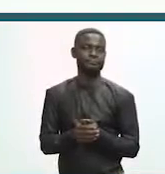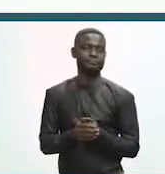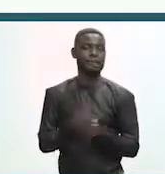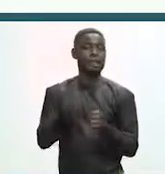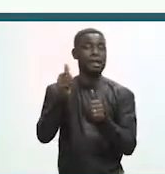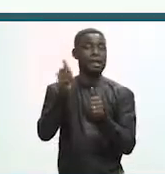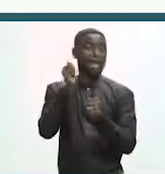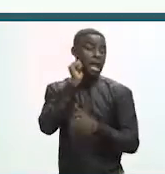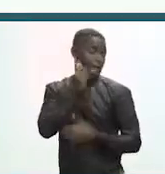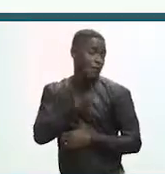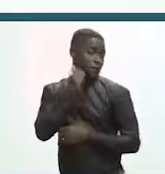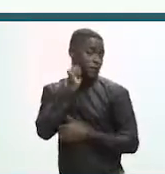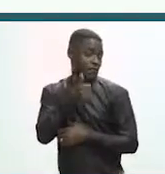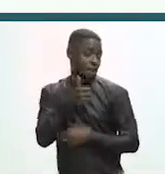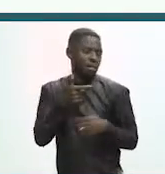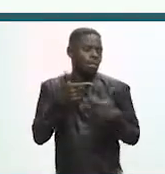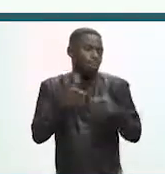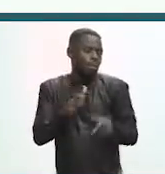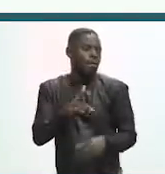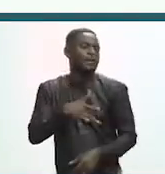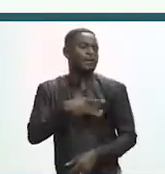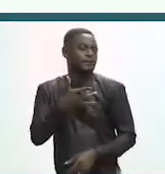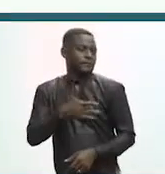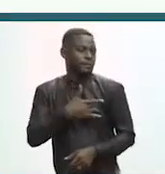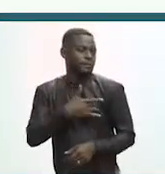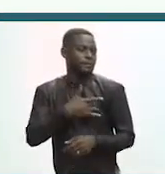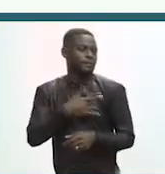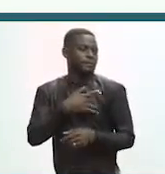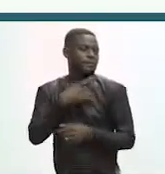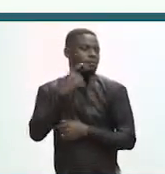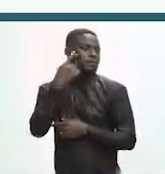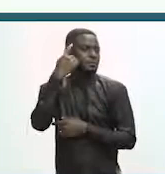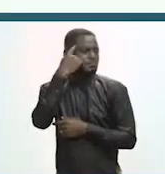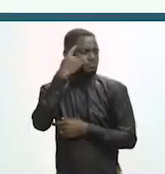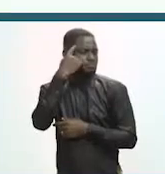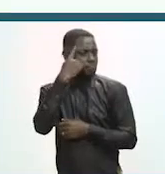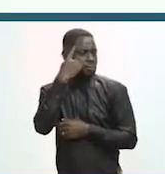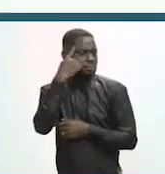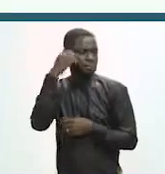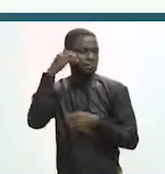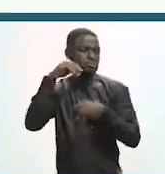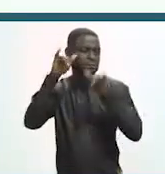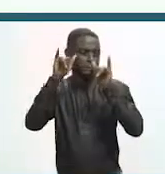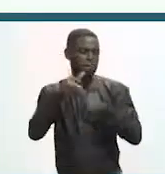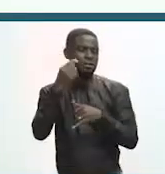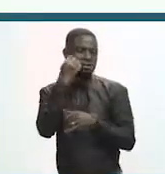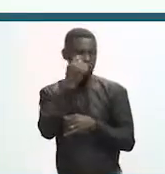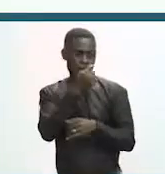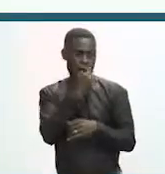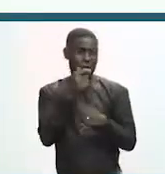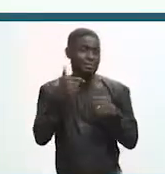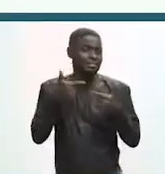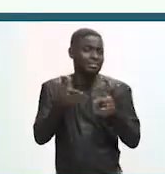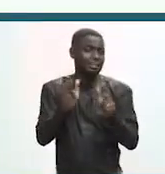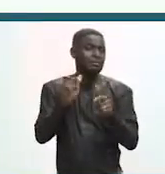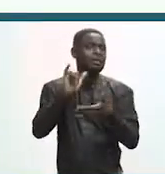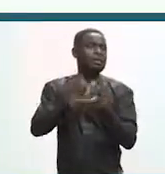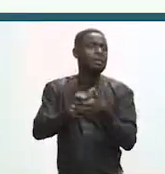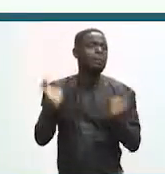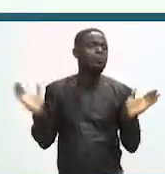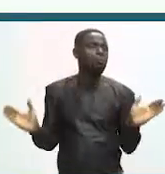055-153-5533. Every day, let the feeling linger in your eyes. Let that motivate you to